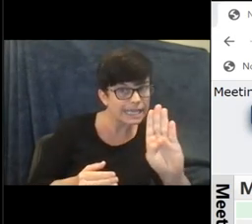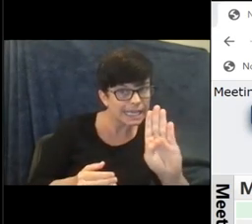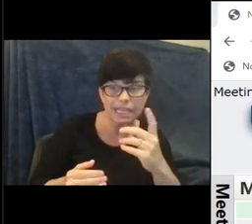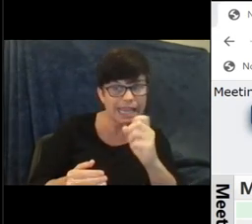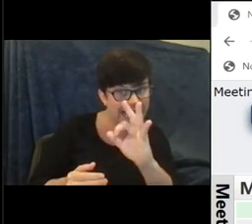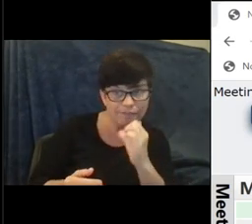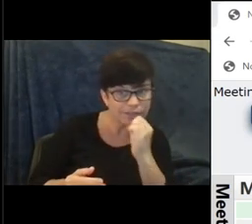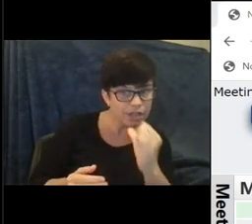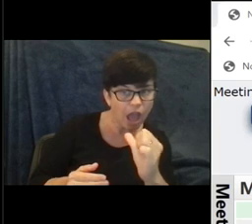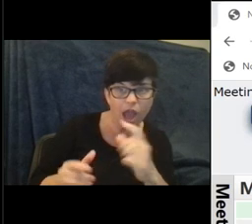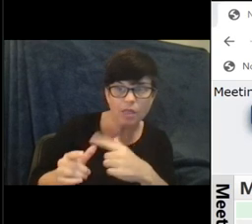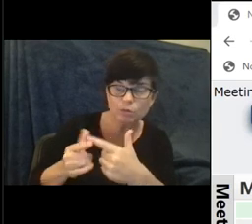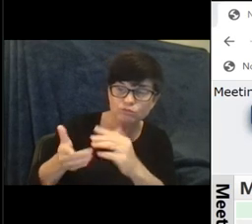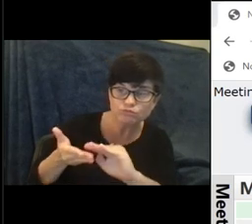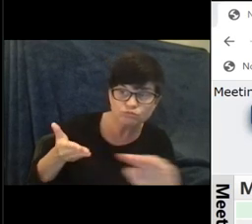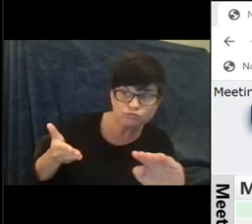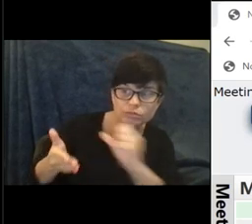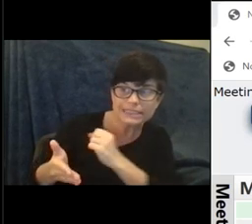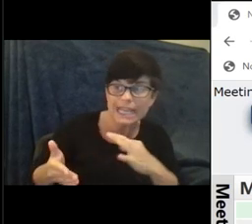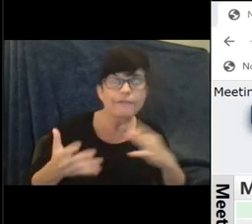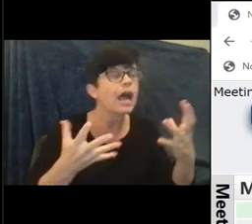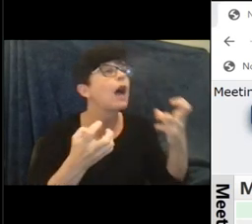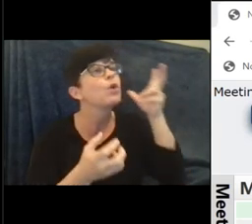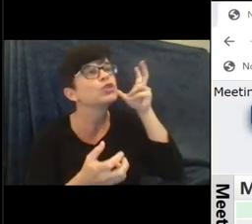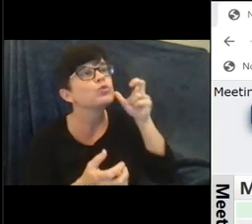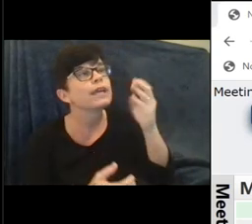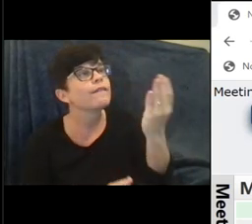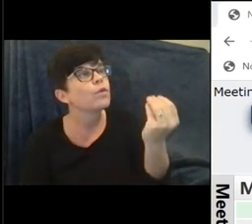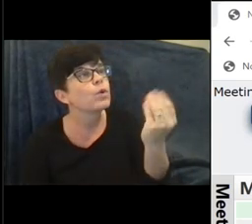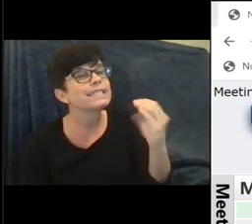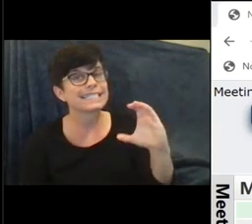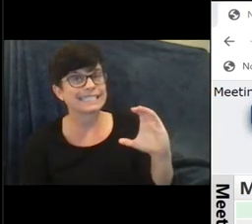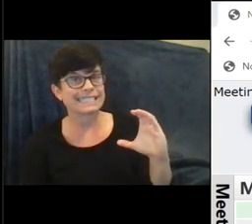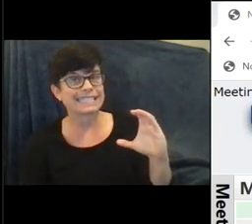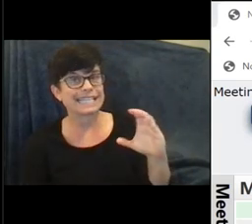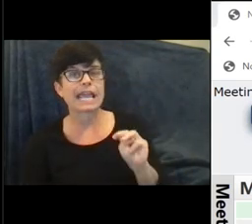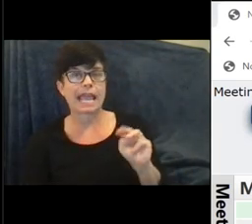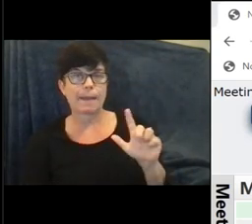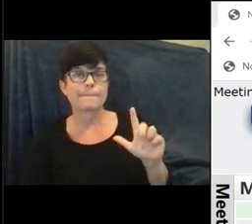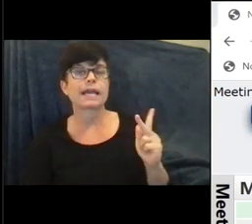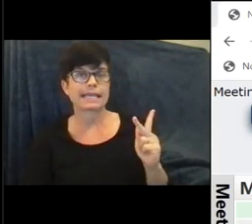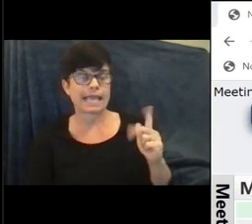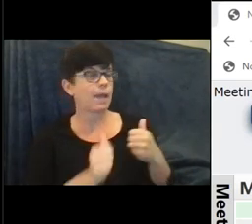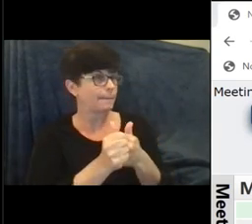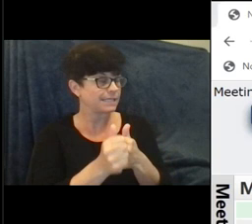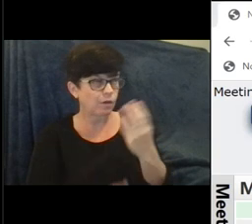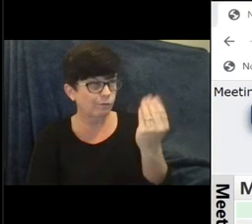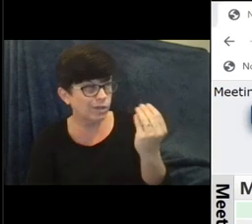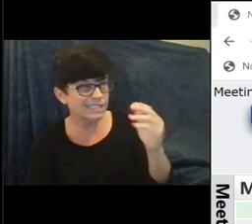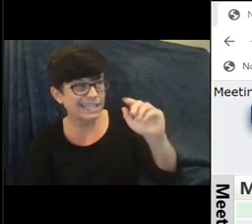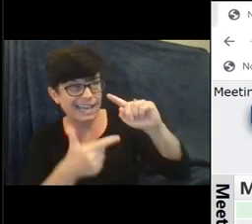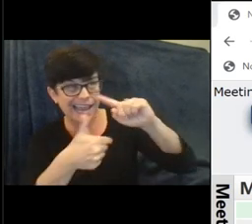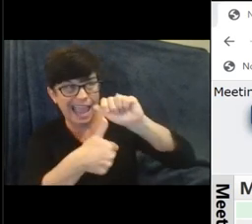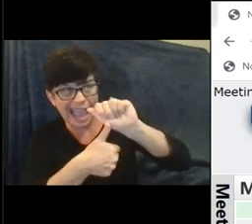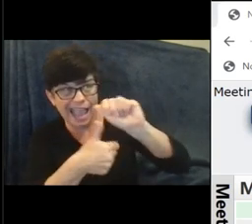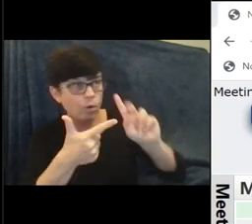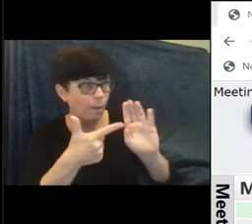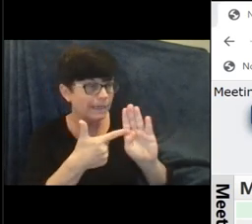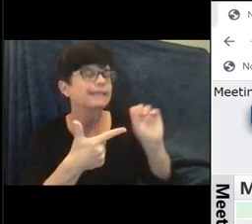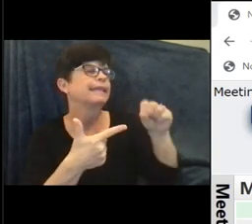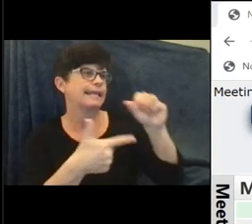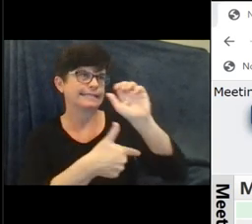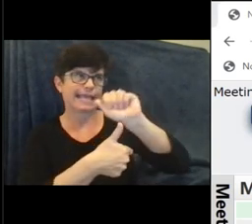staff. I would like to hear 14C. 14C, that's the MLK update. What about 14A or B? 14A. Yeah.